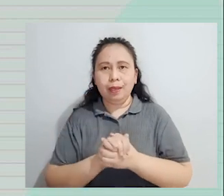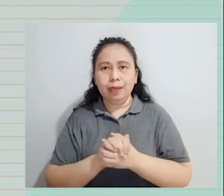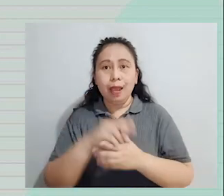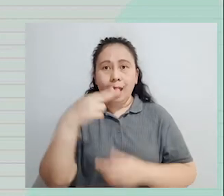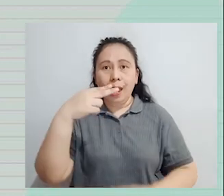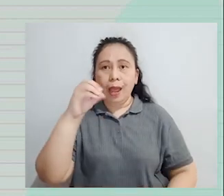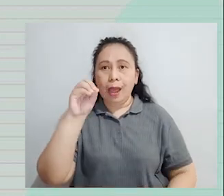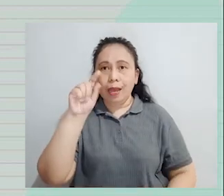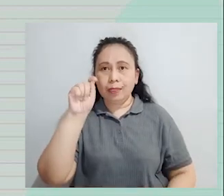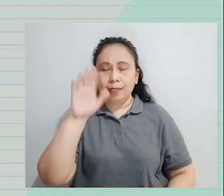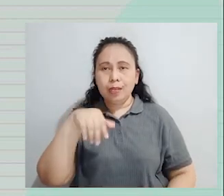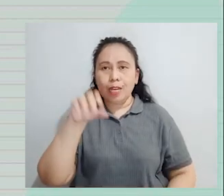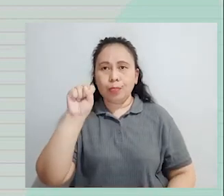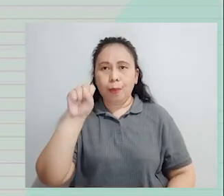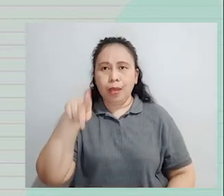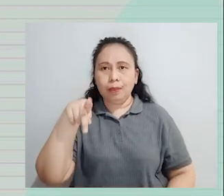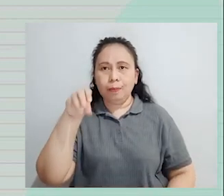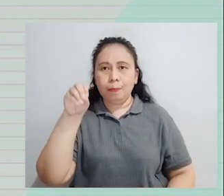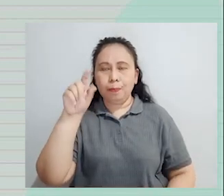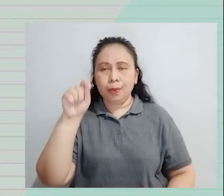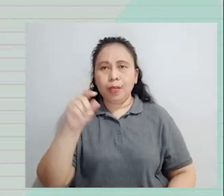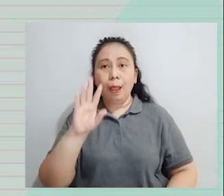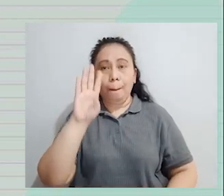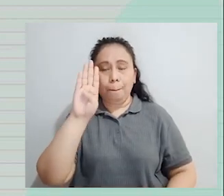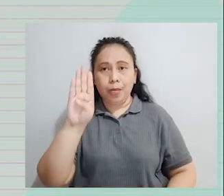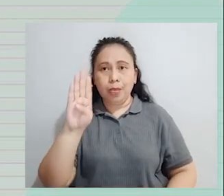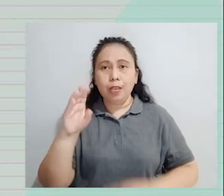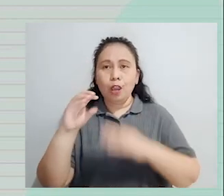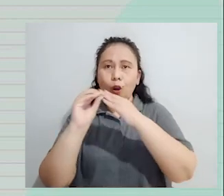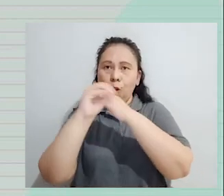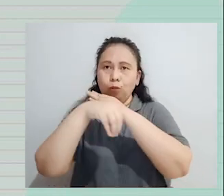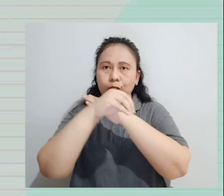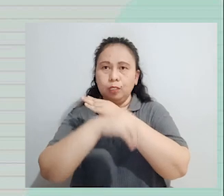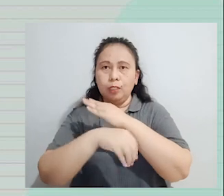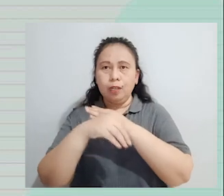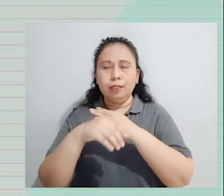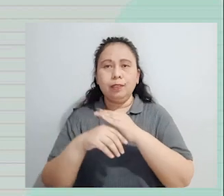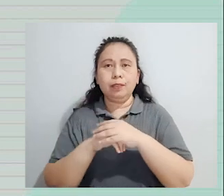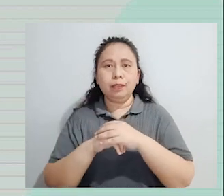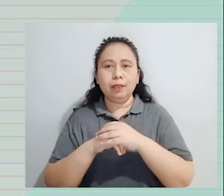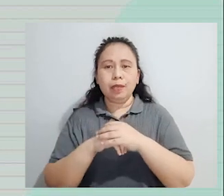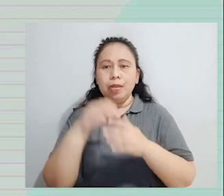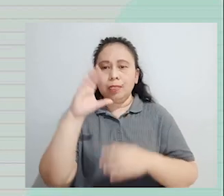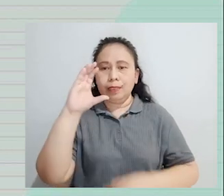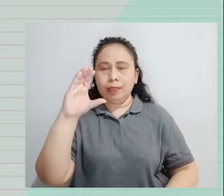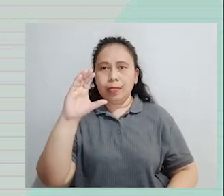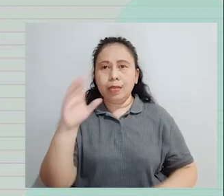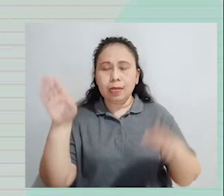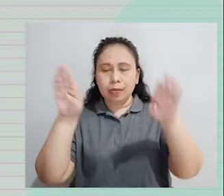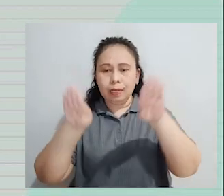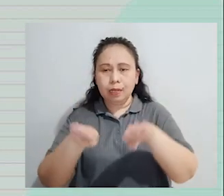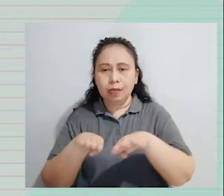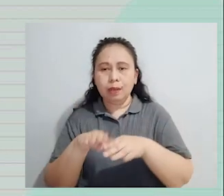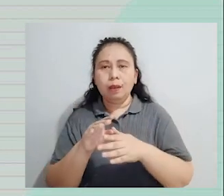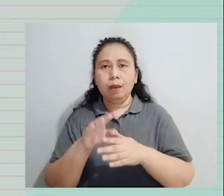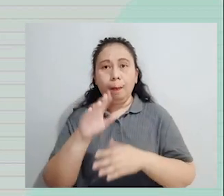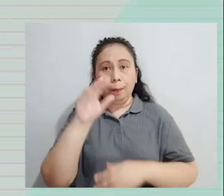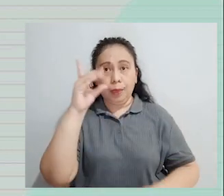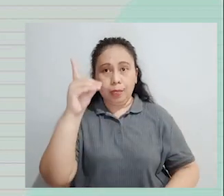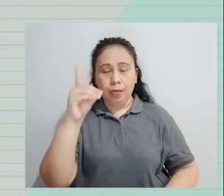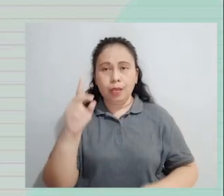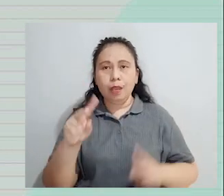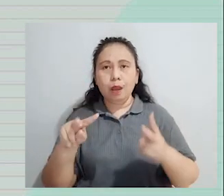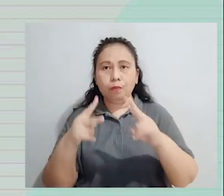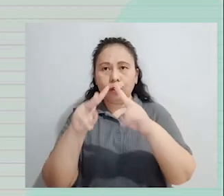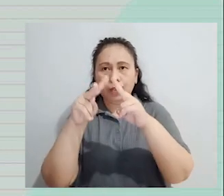Hotspot. B. Ocean Ridge. C. Rift Valley. And D. Volcanic arc.